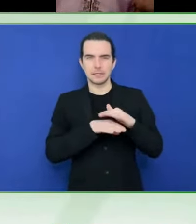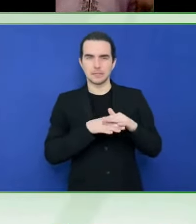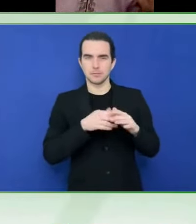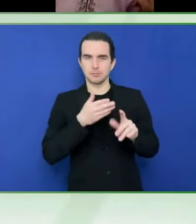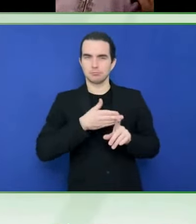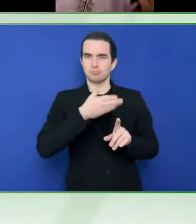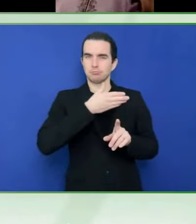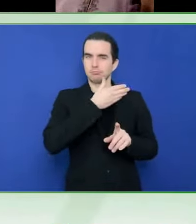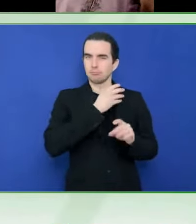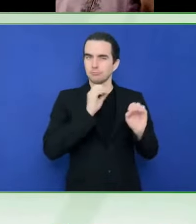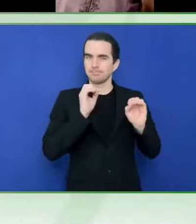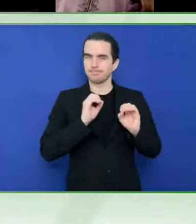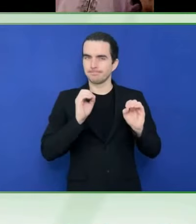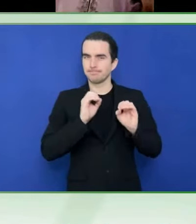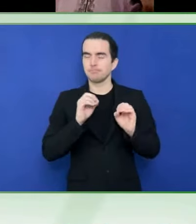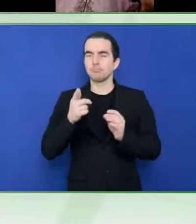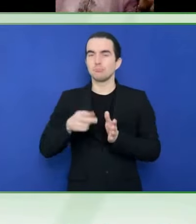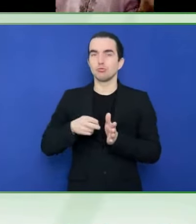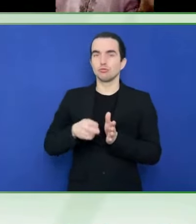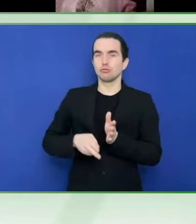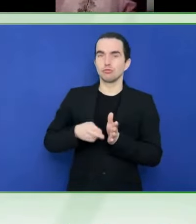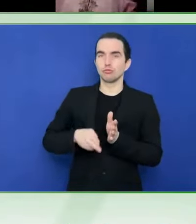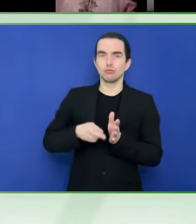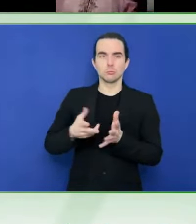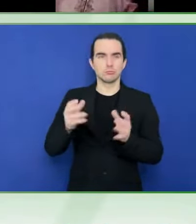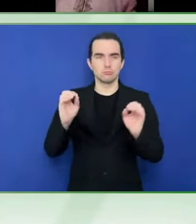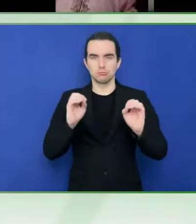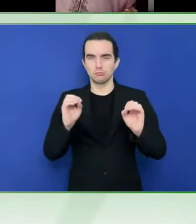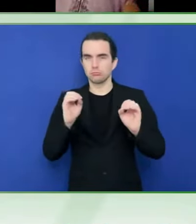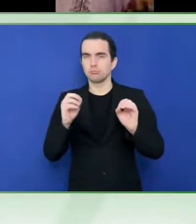within the city. So, for example,